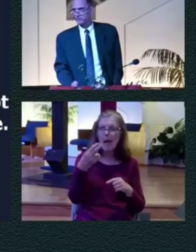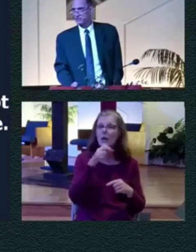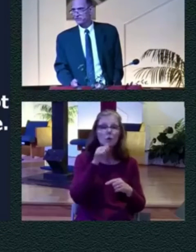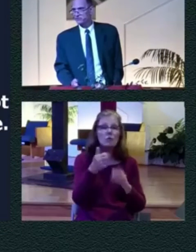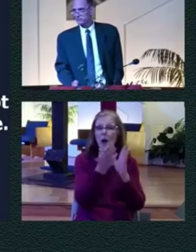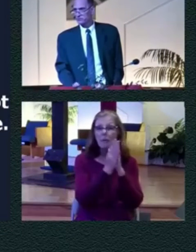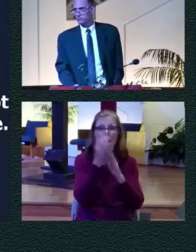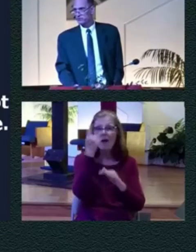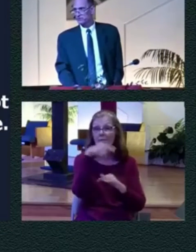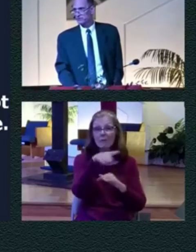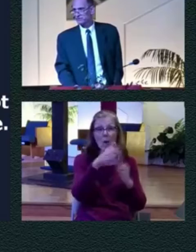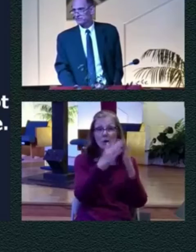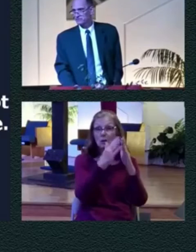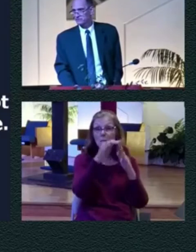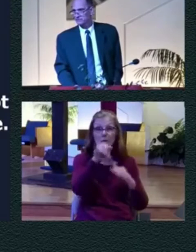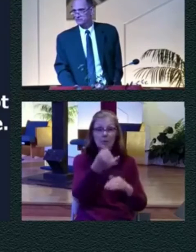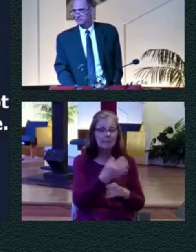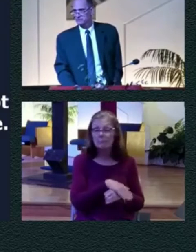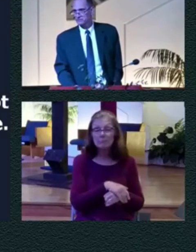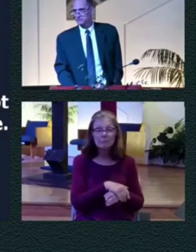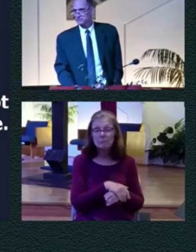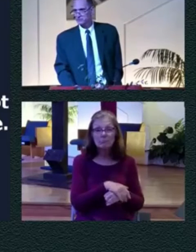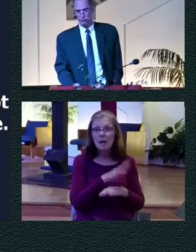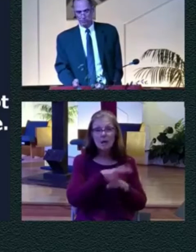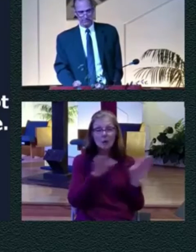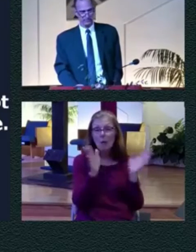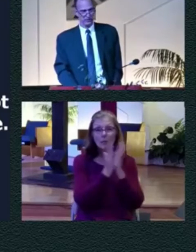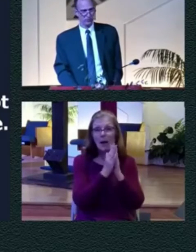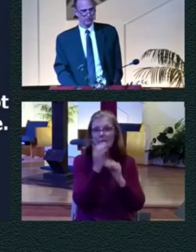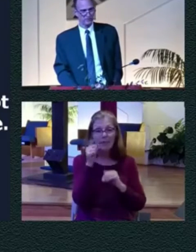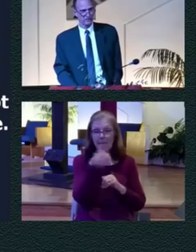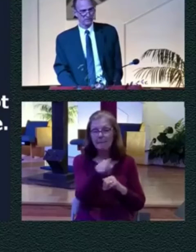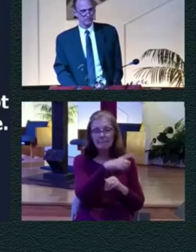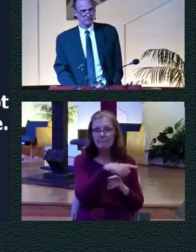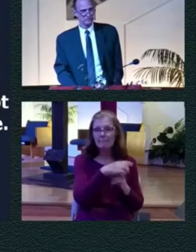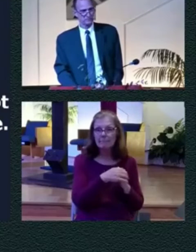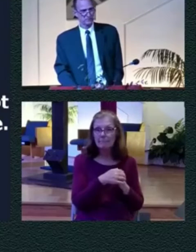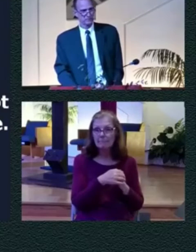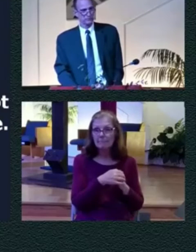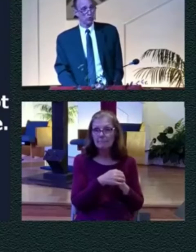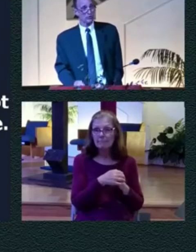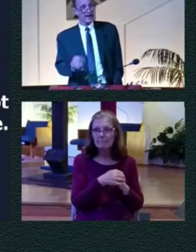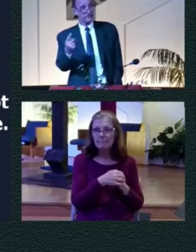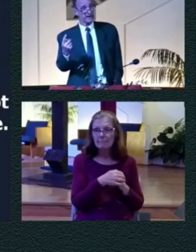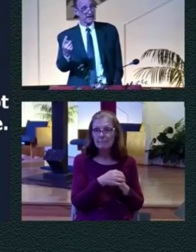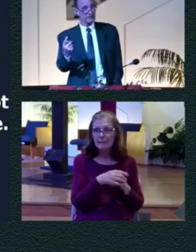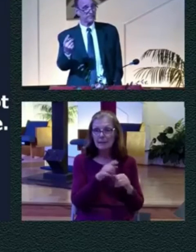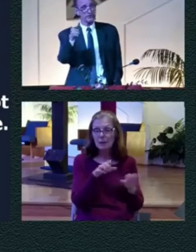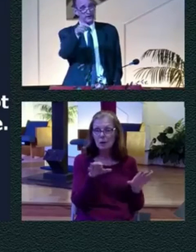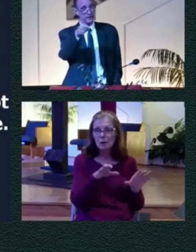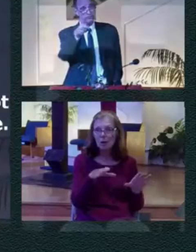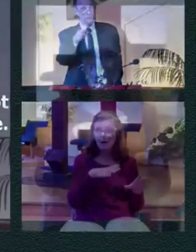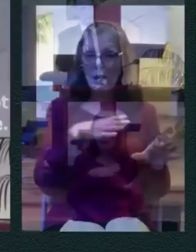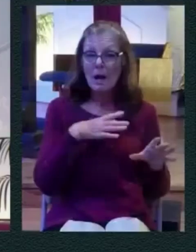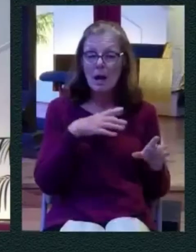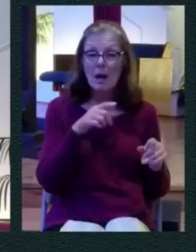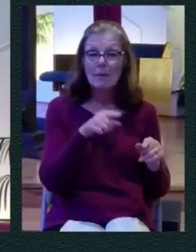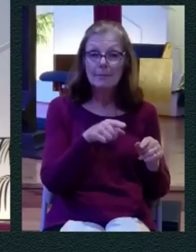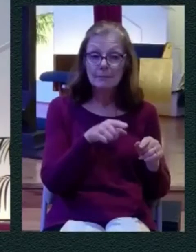of this people. Don't pray for their welfare. Don't ask heaven for their